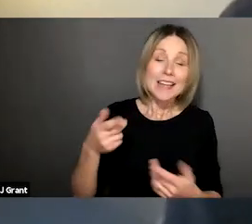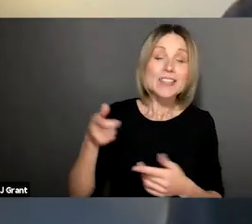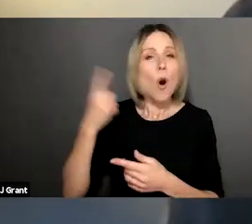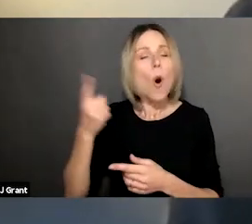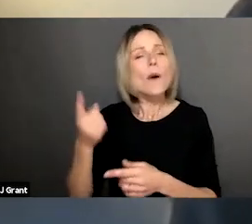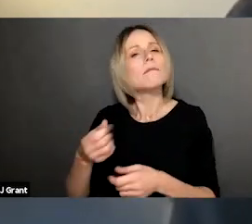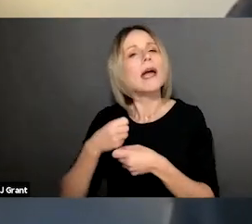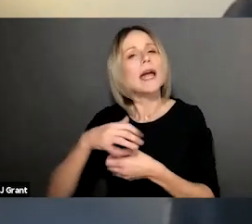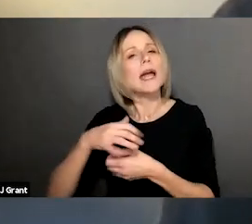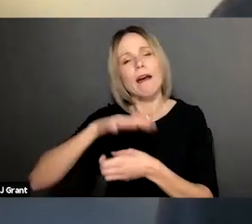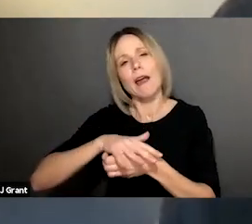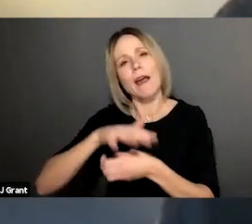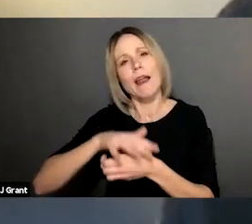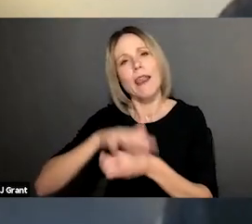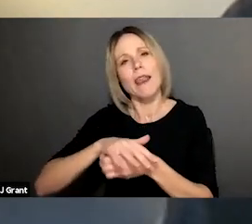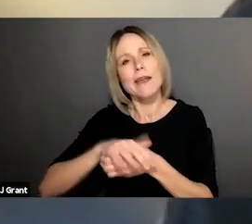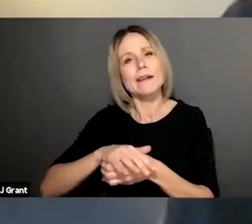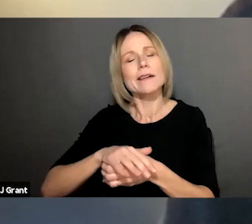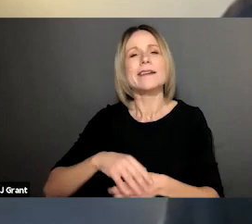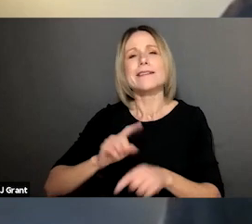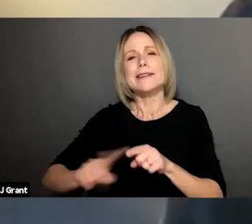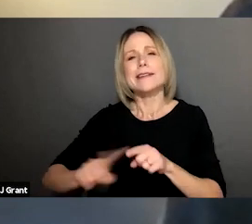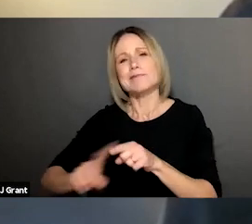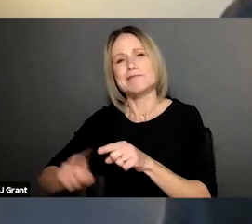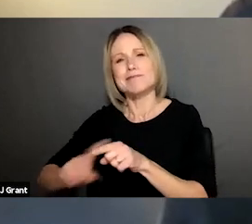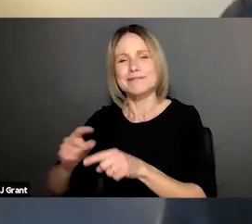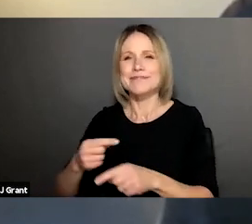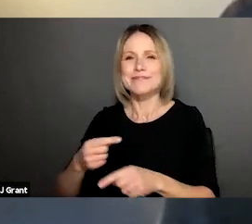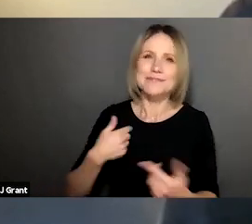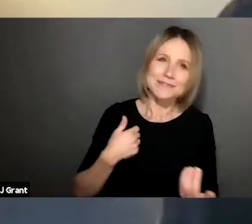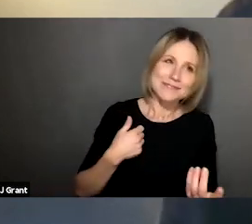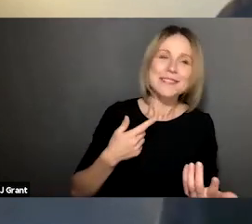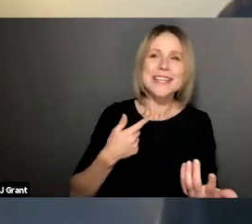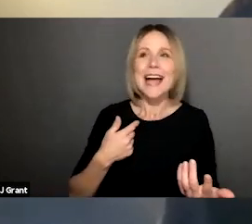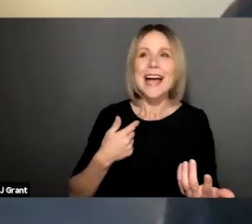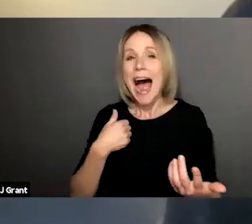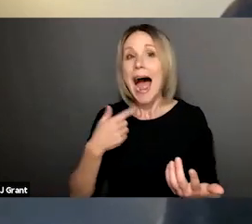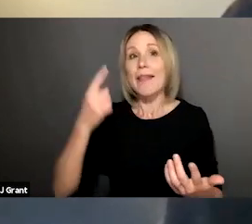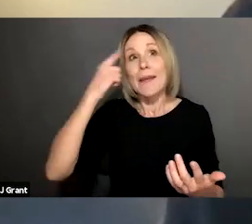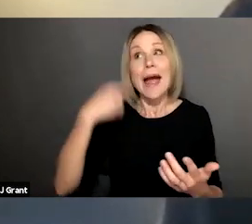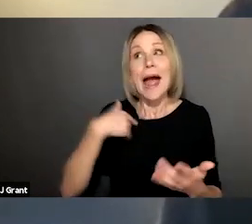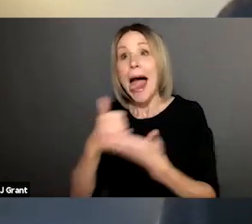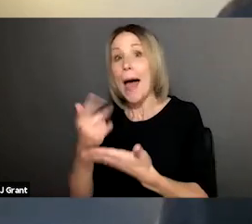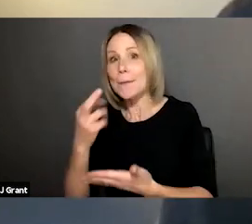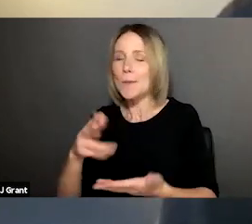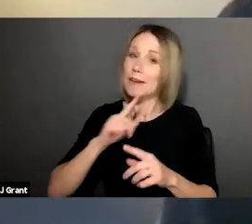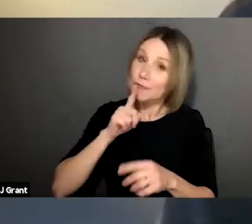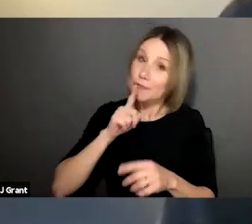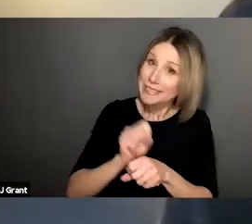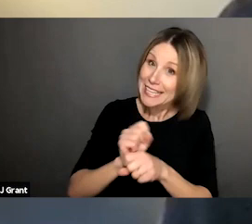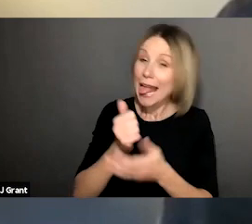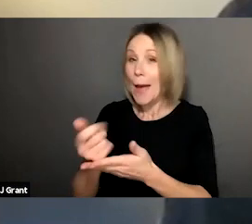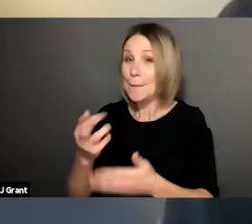enjoyed the literal fruits of that labor. My childhood food memories in the state